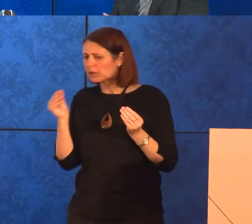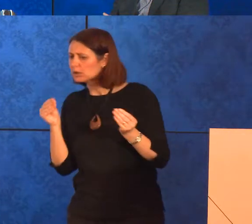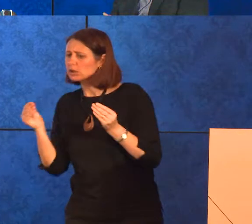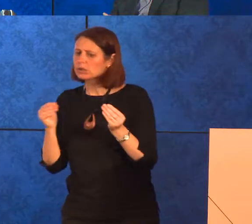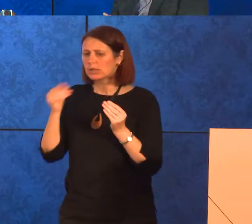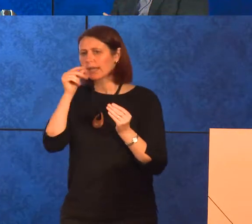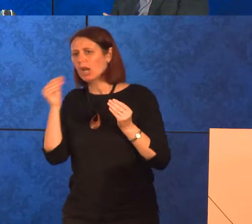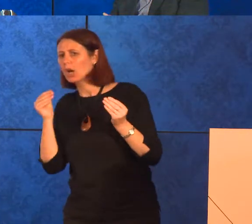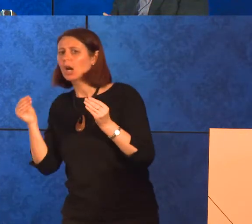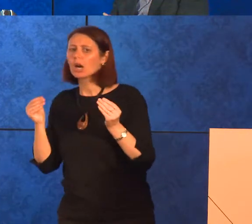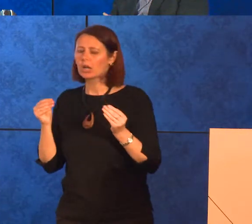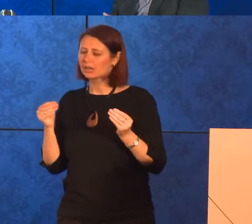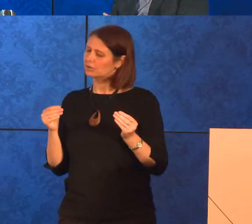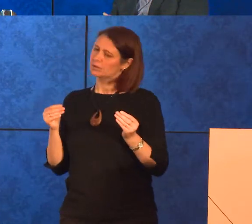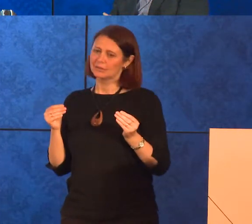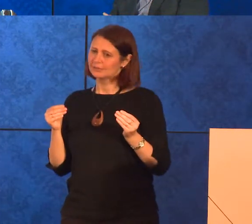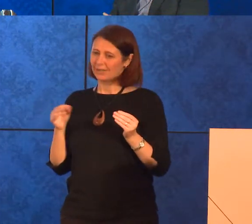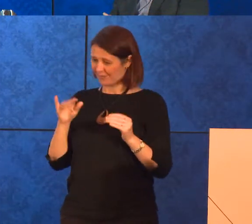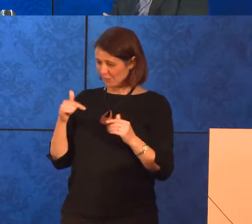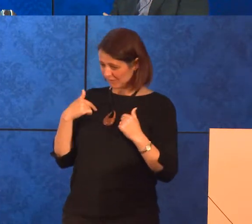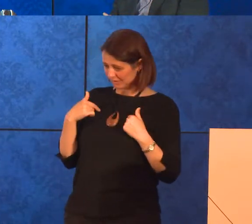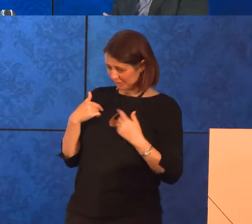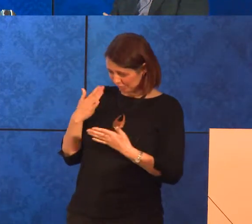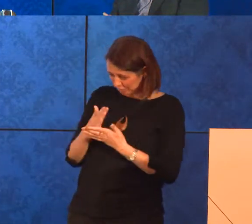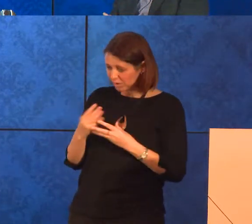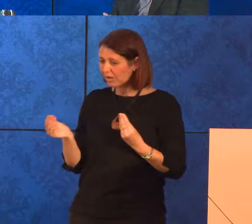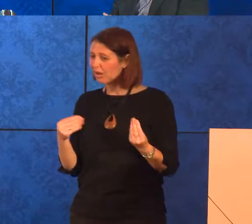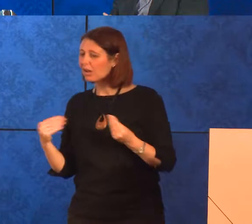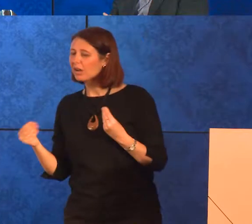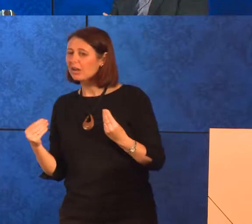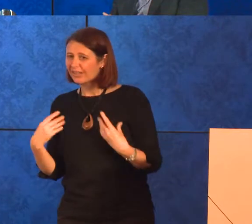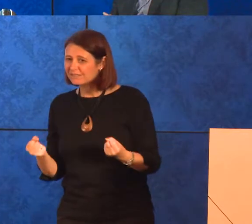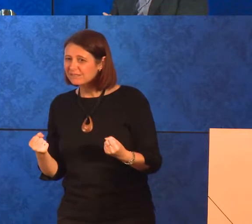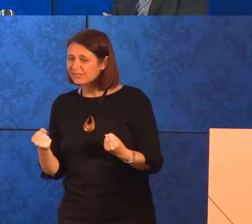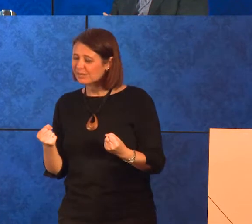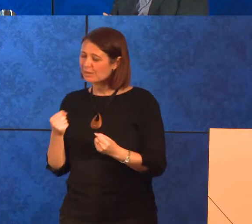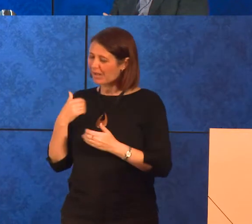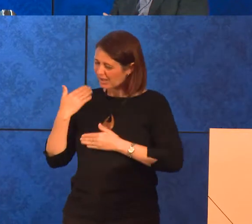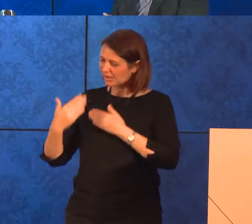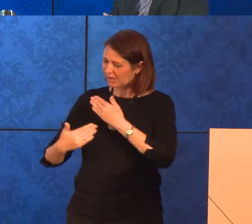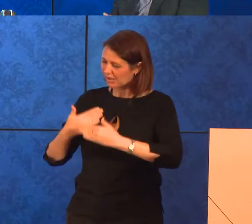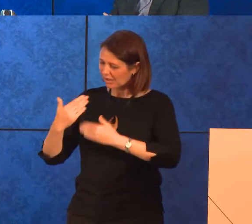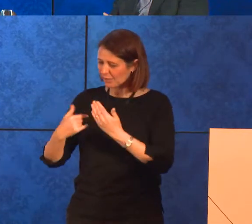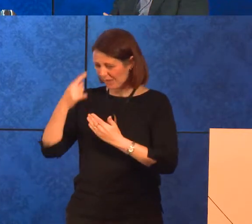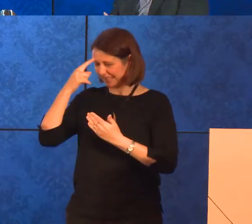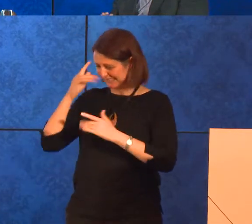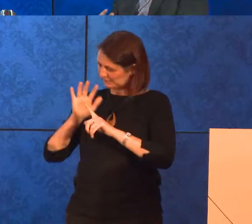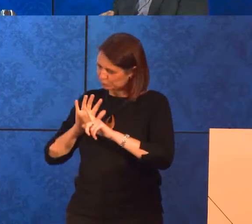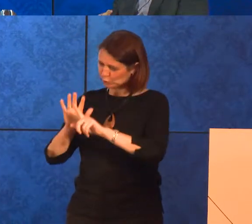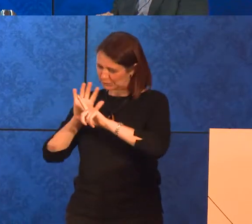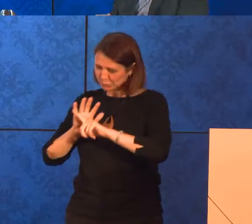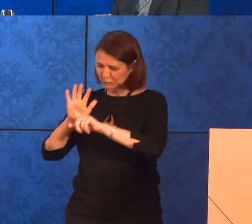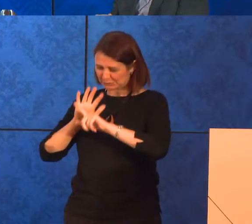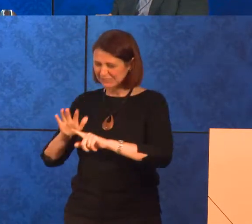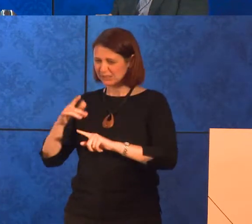move." So for me, it was about, is there actually room to move? And as it happened, I think that's the push. I would say that